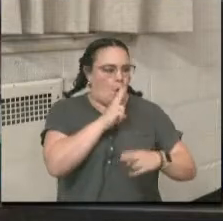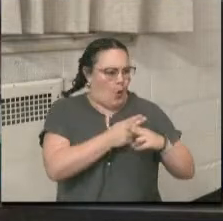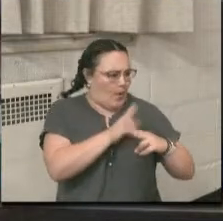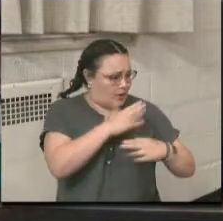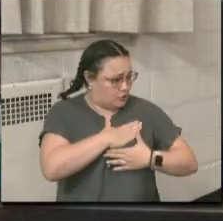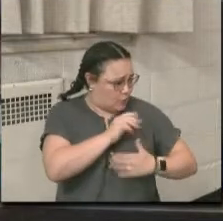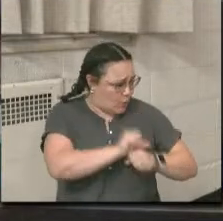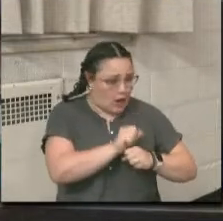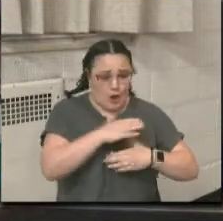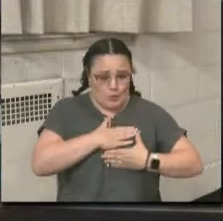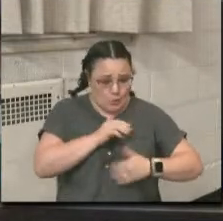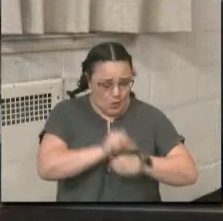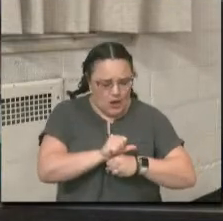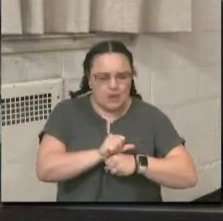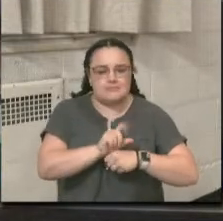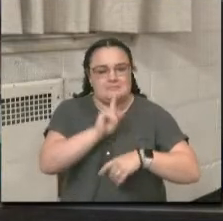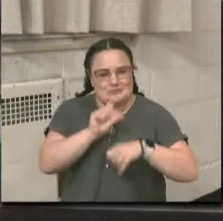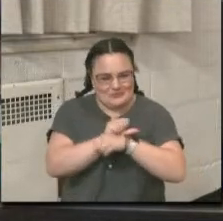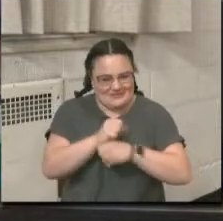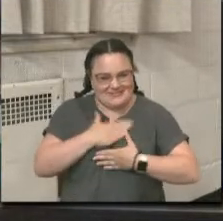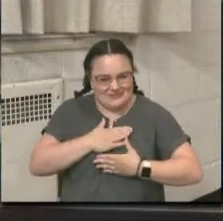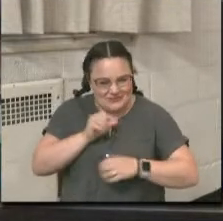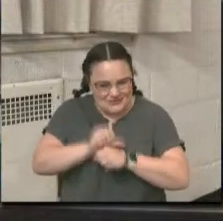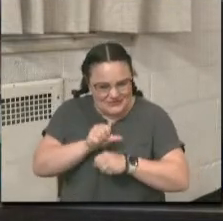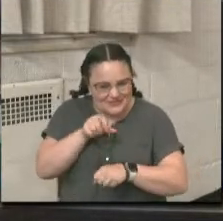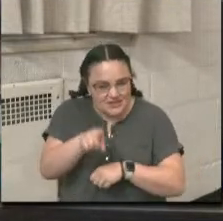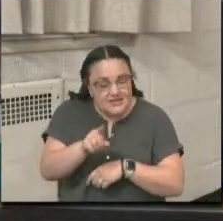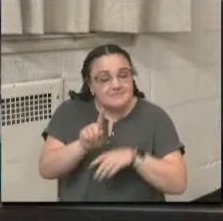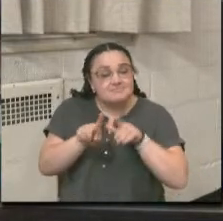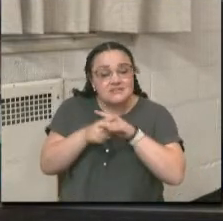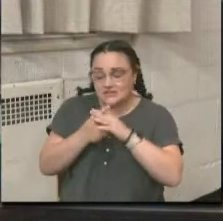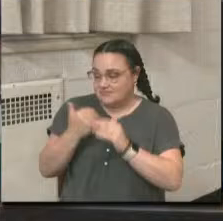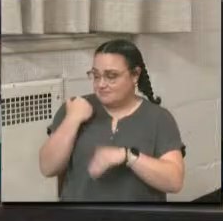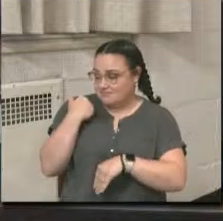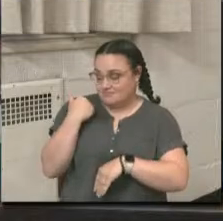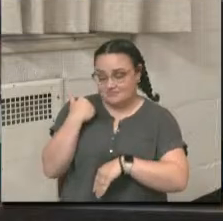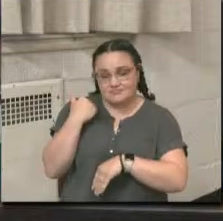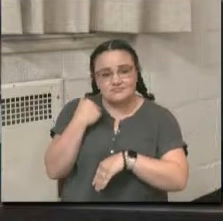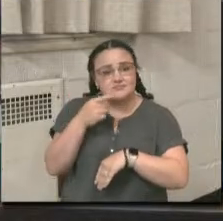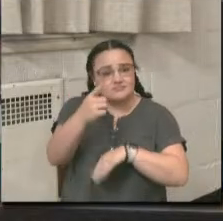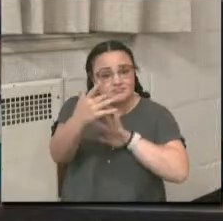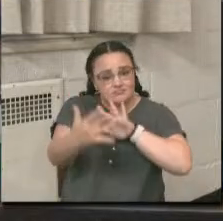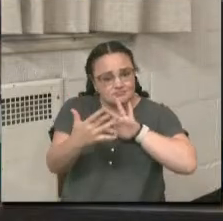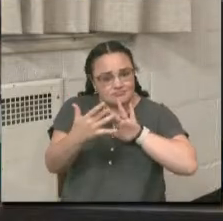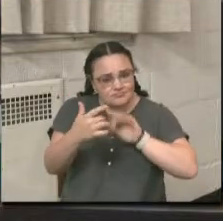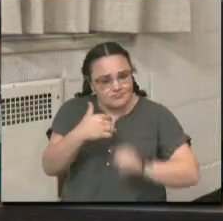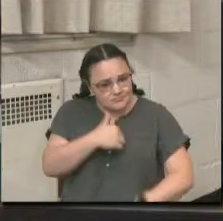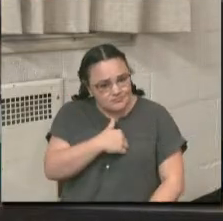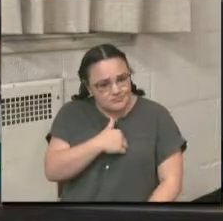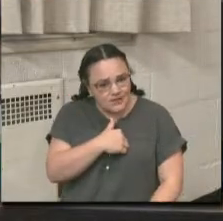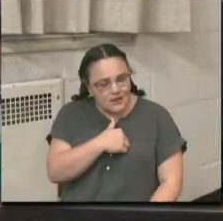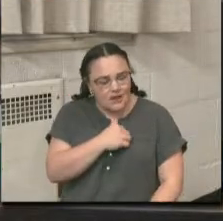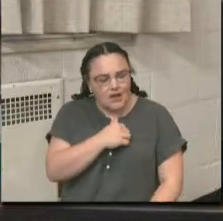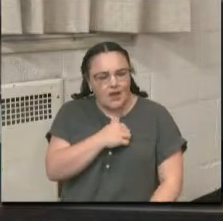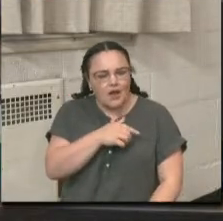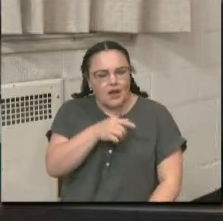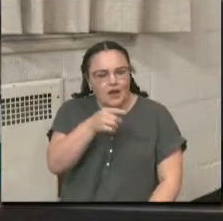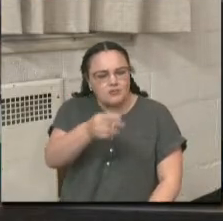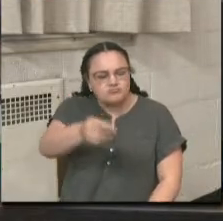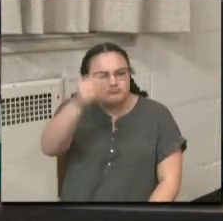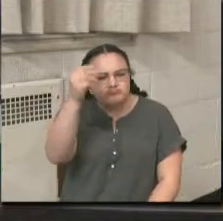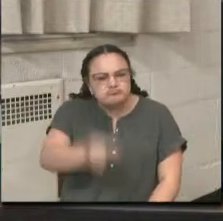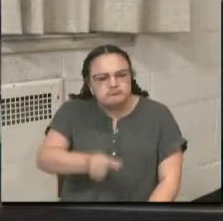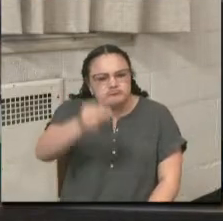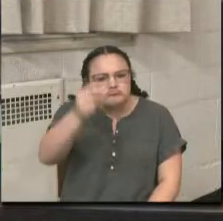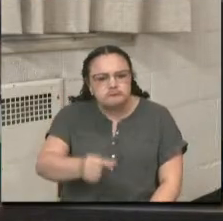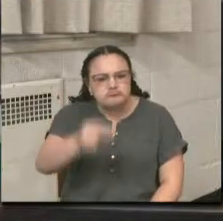started also in the beginning of my term as well. You were another board member that reached out to me. And you immediately started getting me